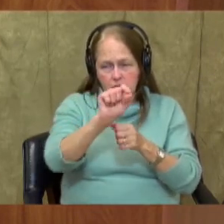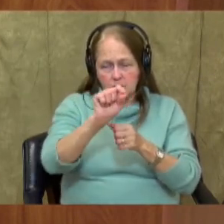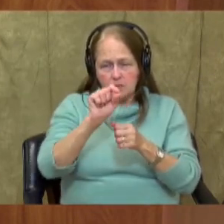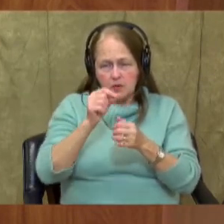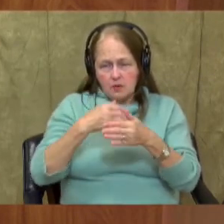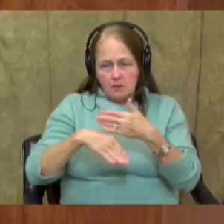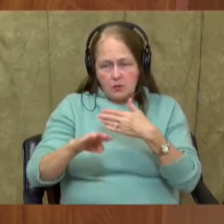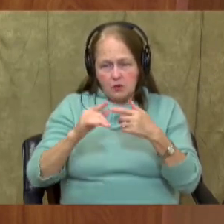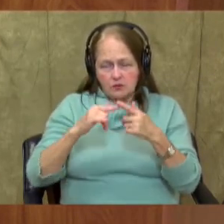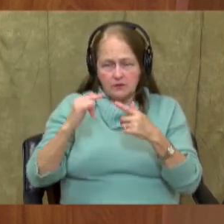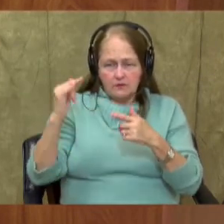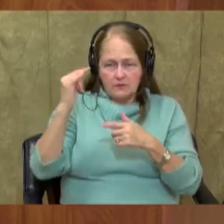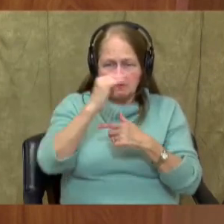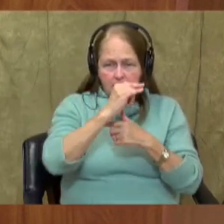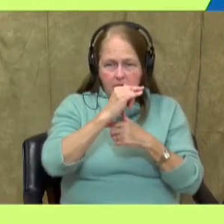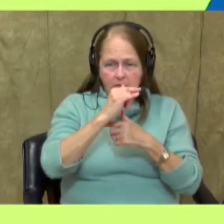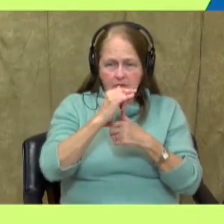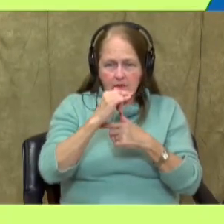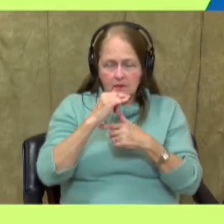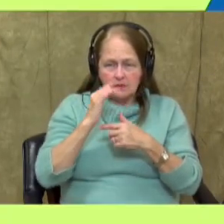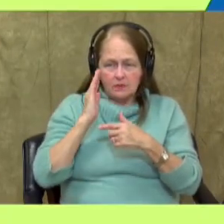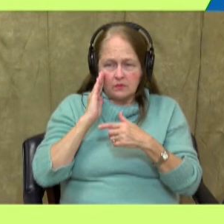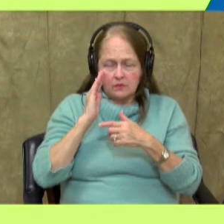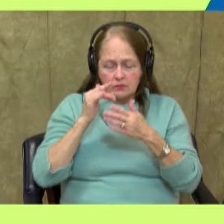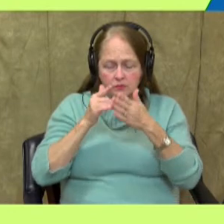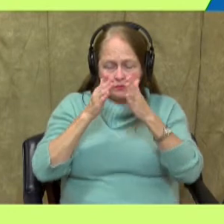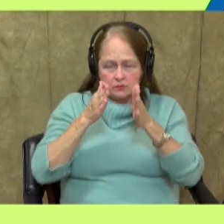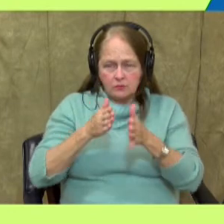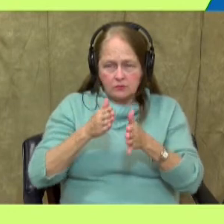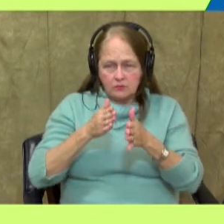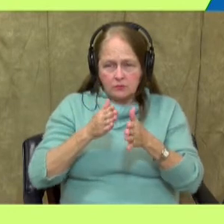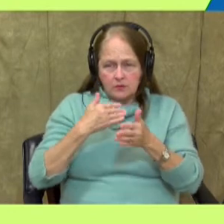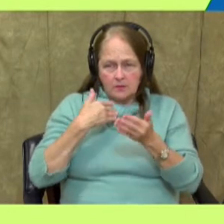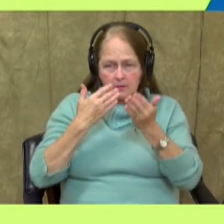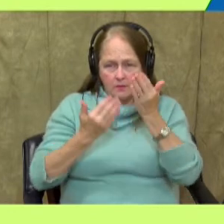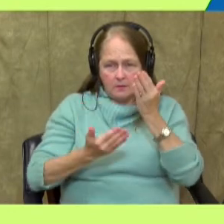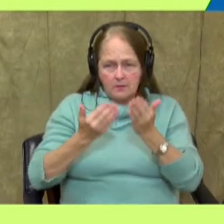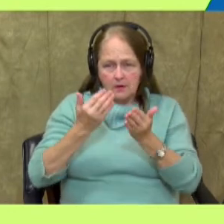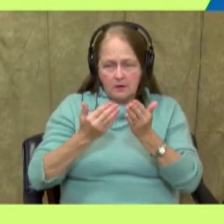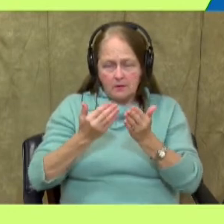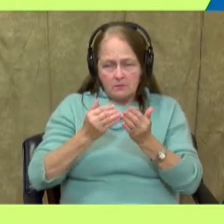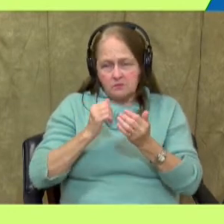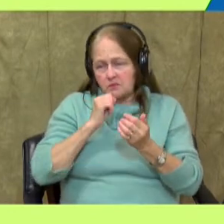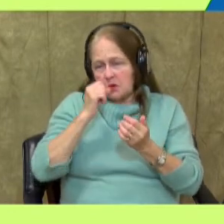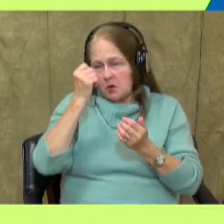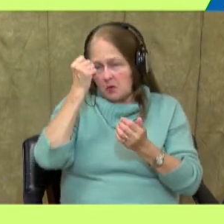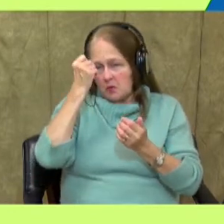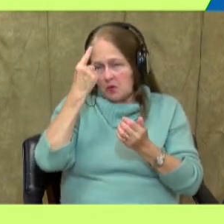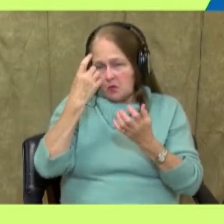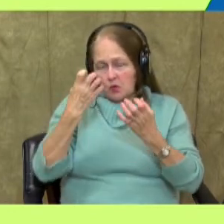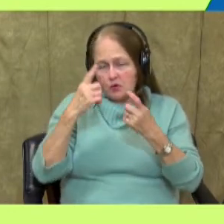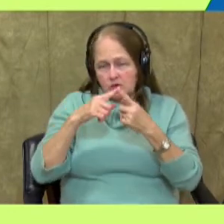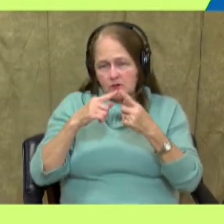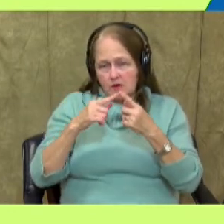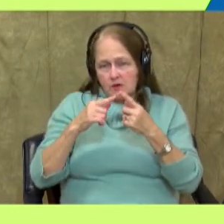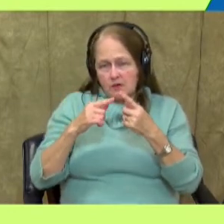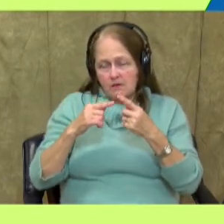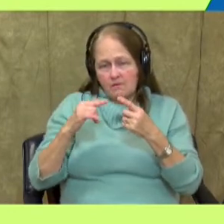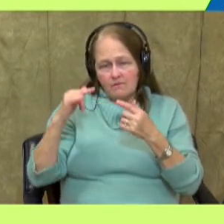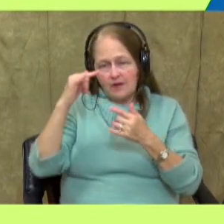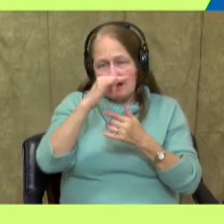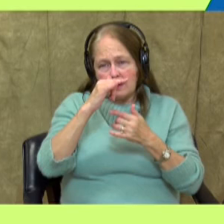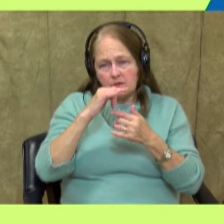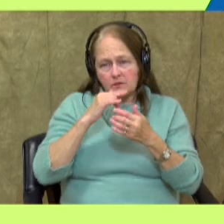to Fly, if I were doing this as a student, I might write, didn't realize she wanted to fly until she was in her